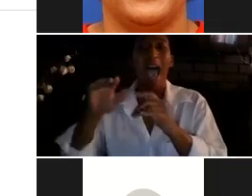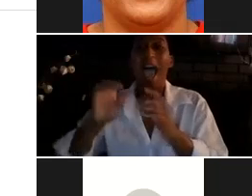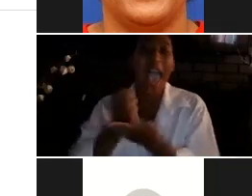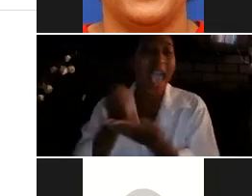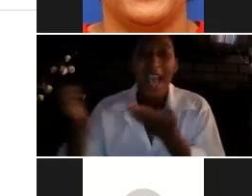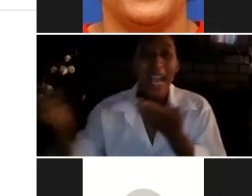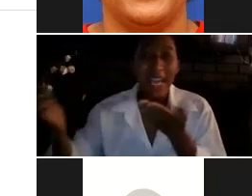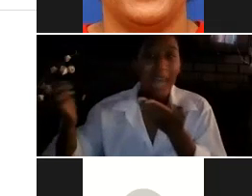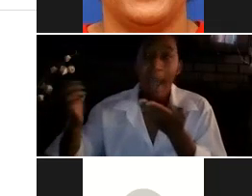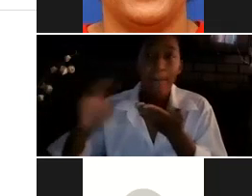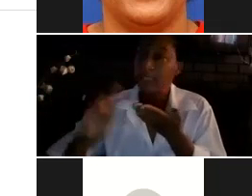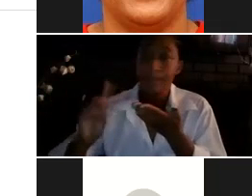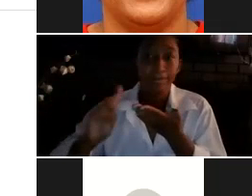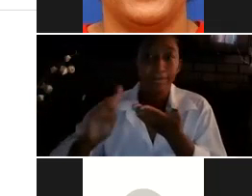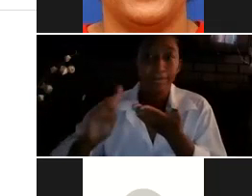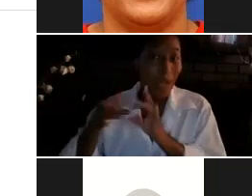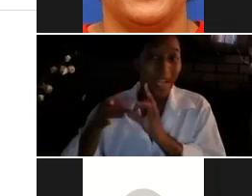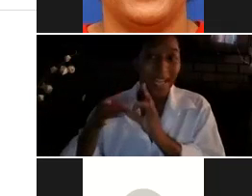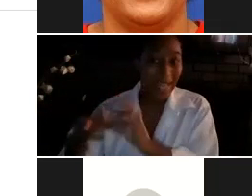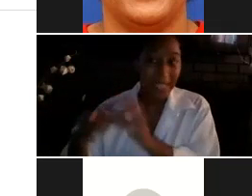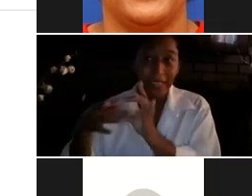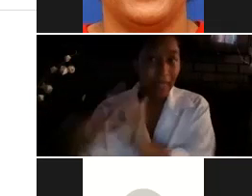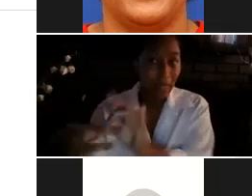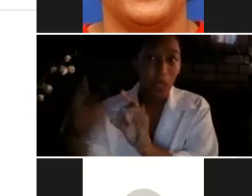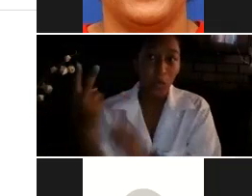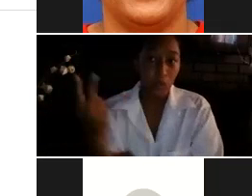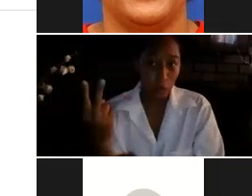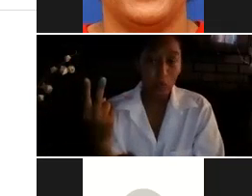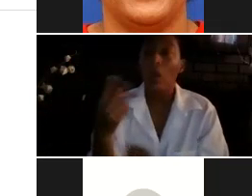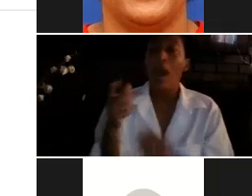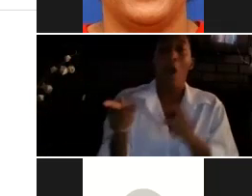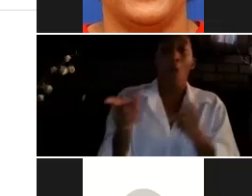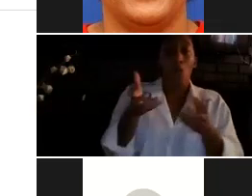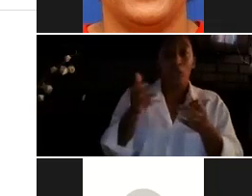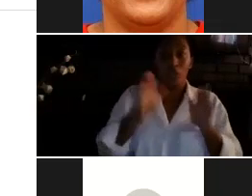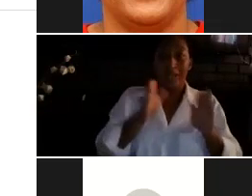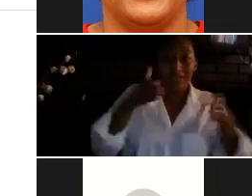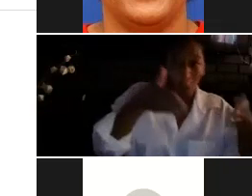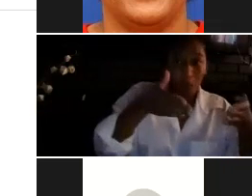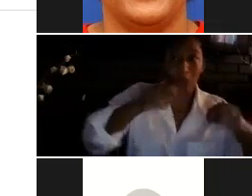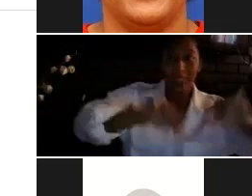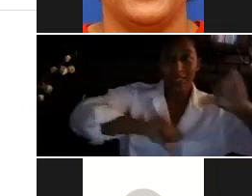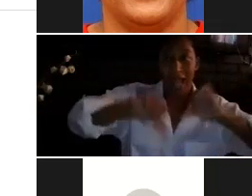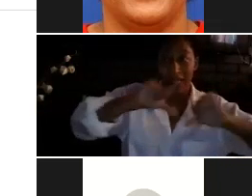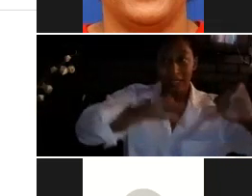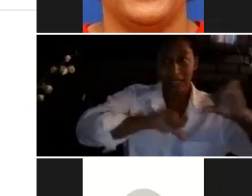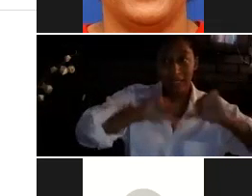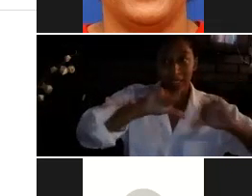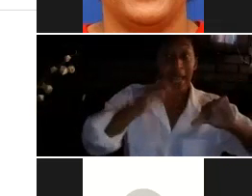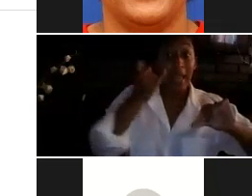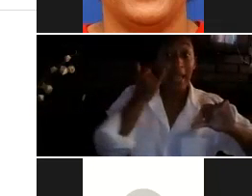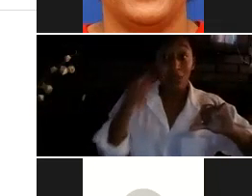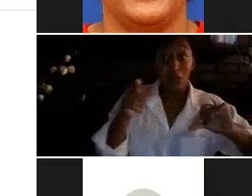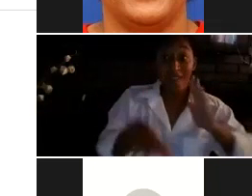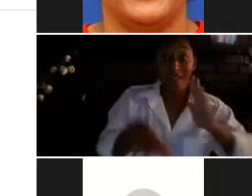more science oriented regarding these five topic areas. I tell students that if you find an article that's related to one of